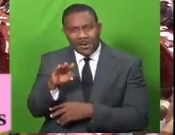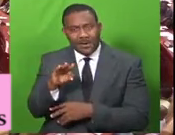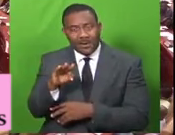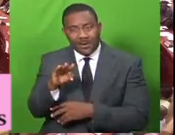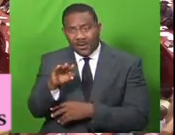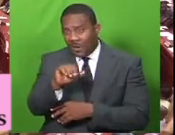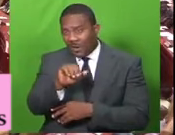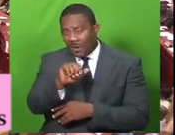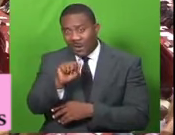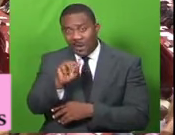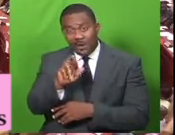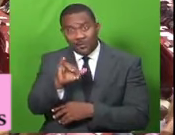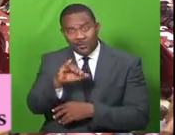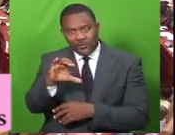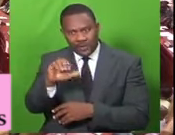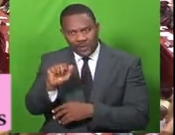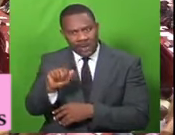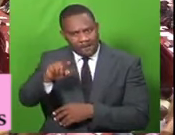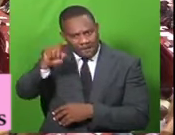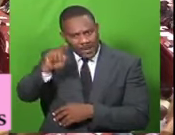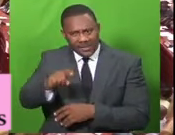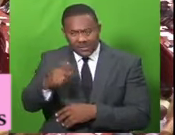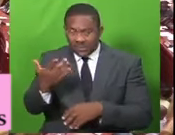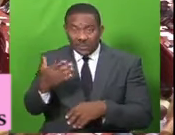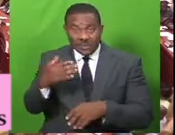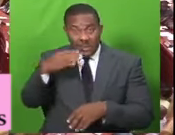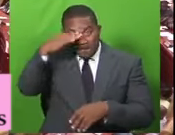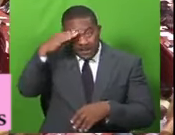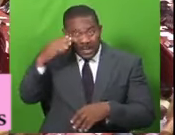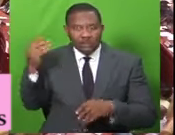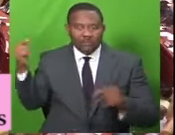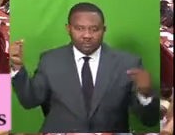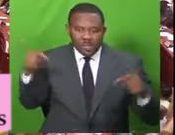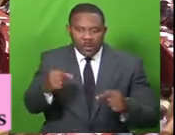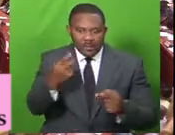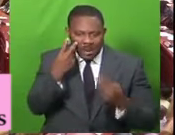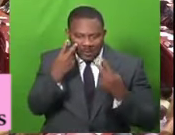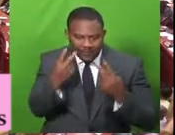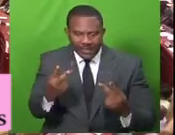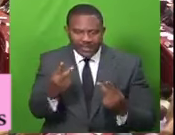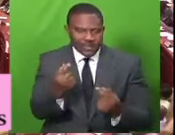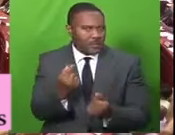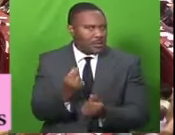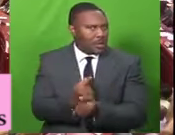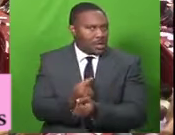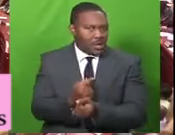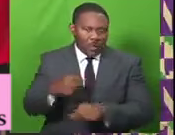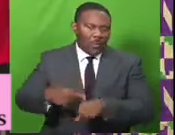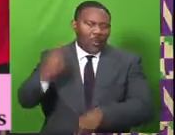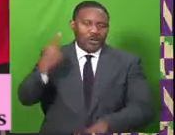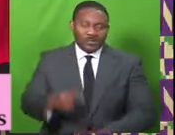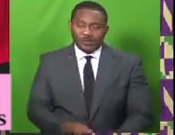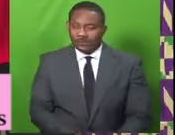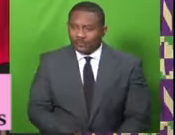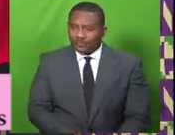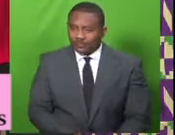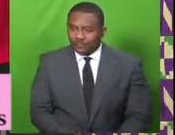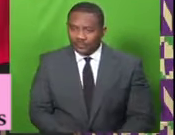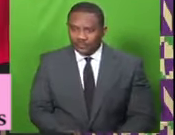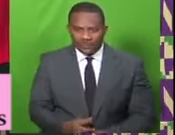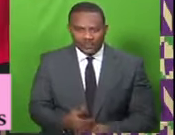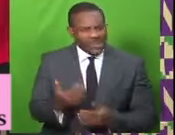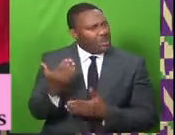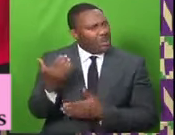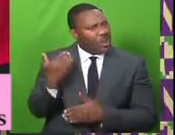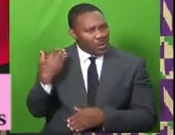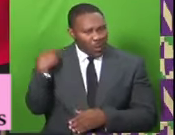African descent must visit at least once in their lifetime. A few days ago, at a historic ceremony